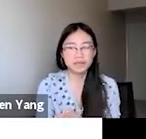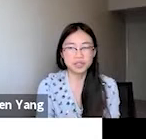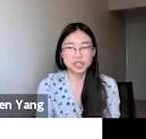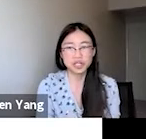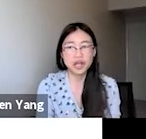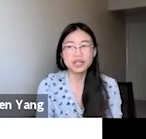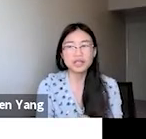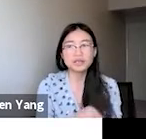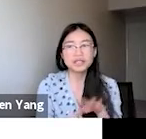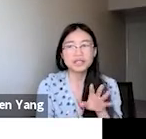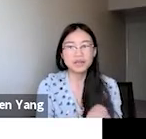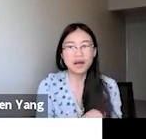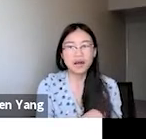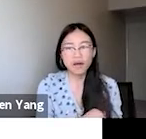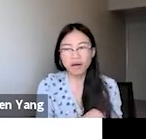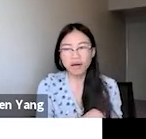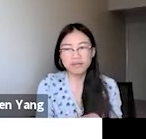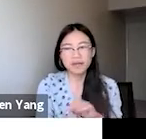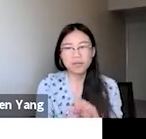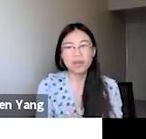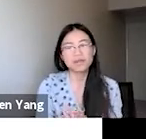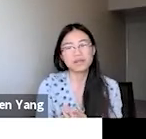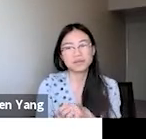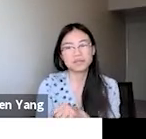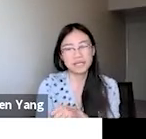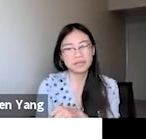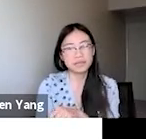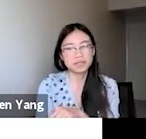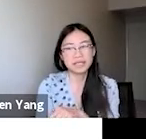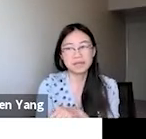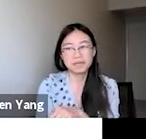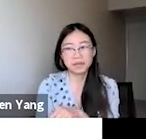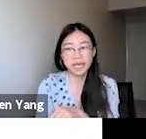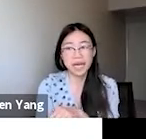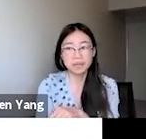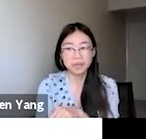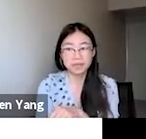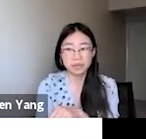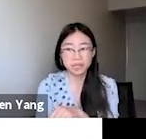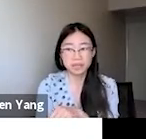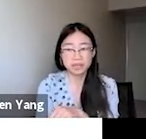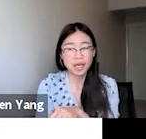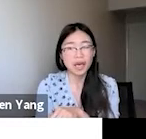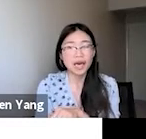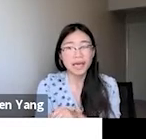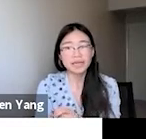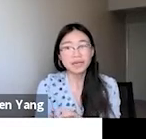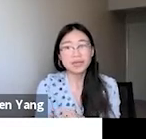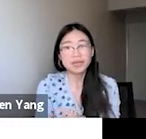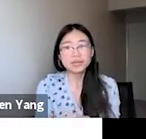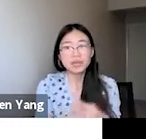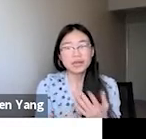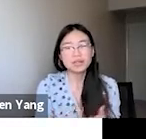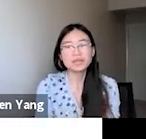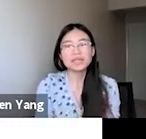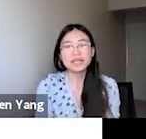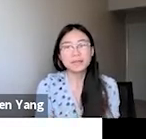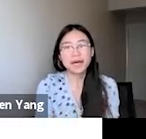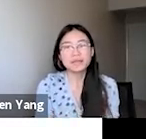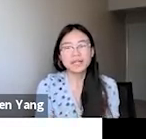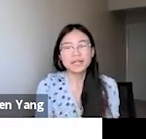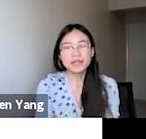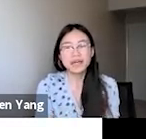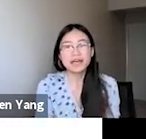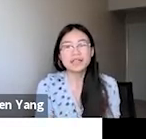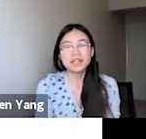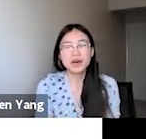is temperature. So these are all like wonderful STEM related vocabularies. And we also want you to think